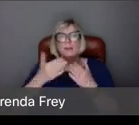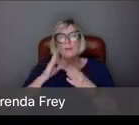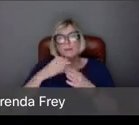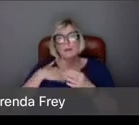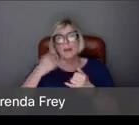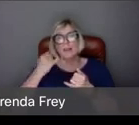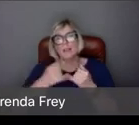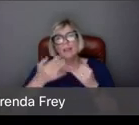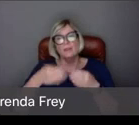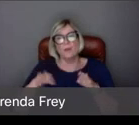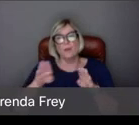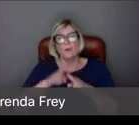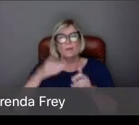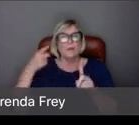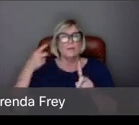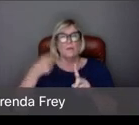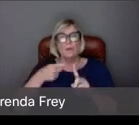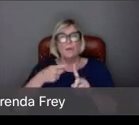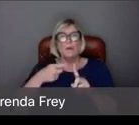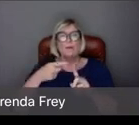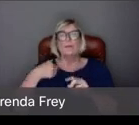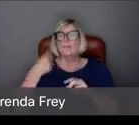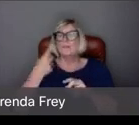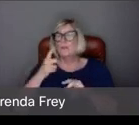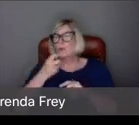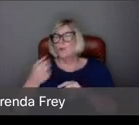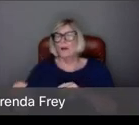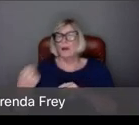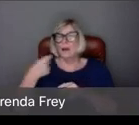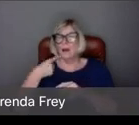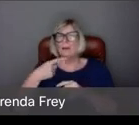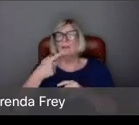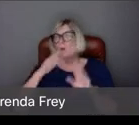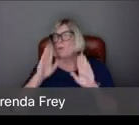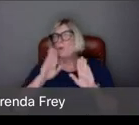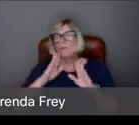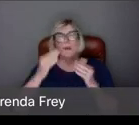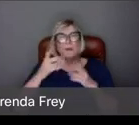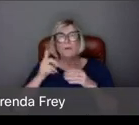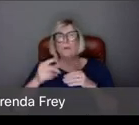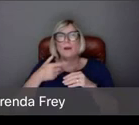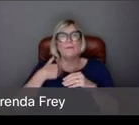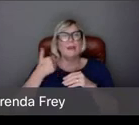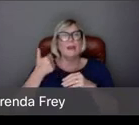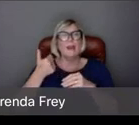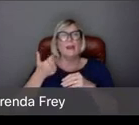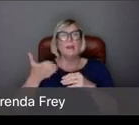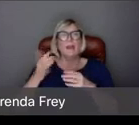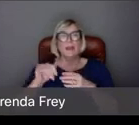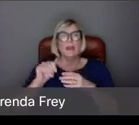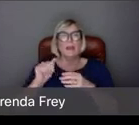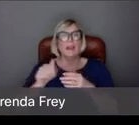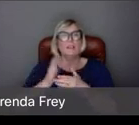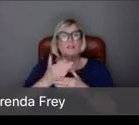last closing point. We have someone that asked, wonderful information. Do you have anything that could be shared